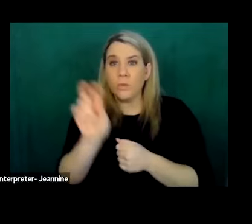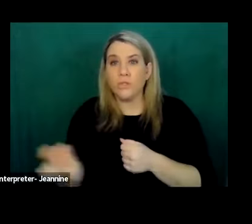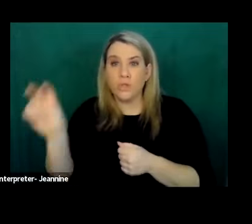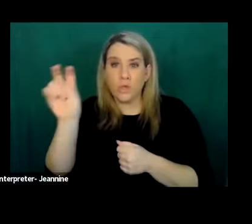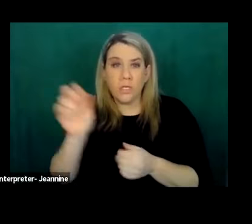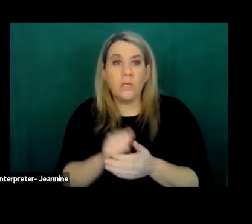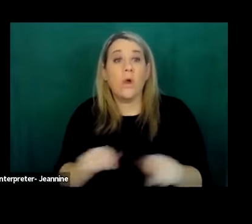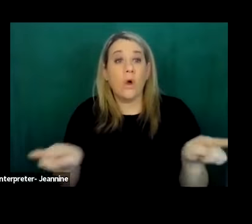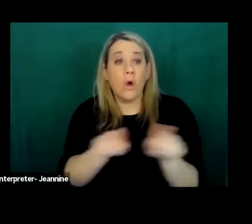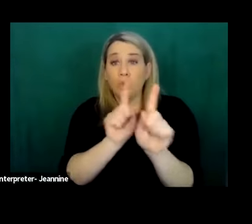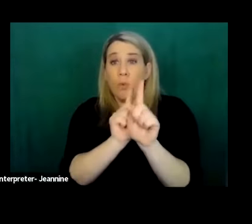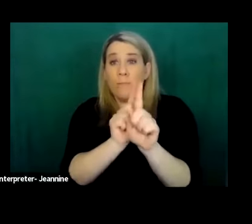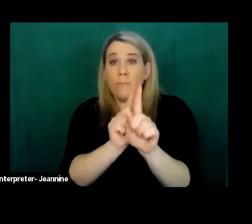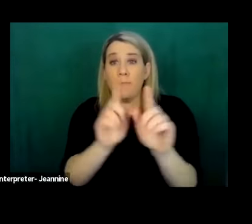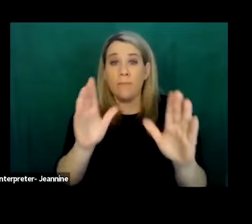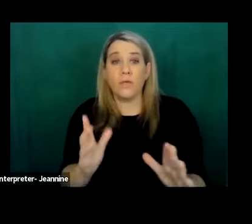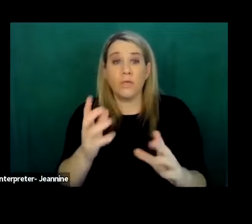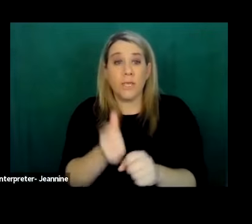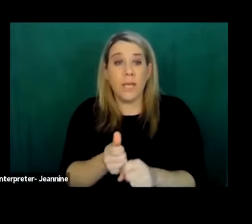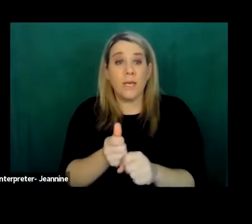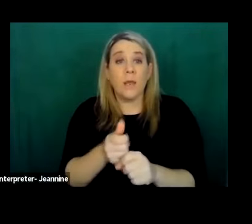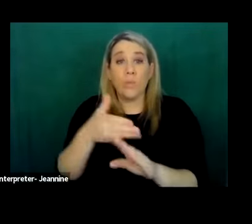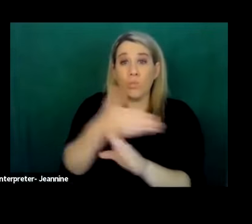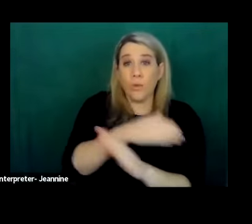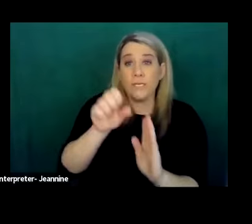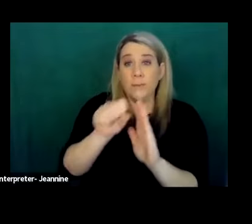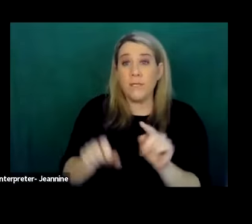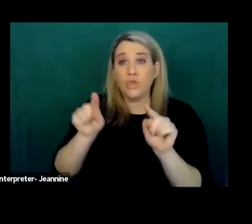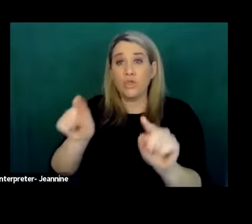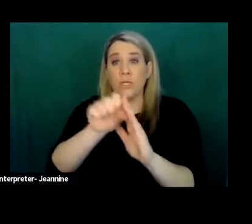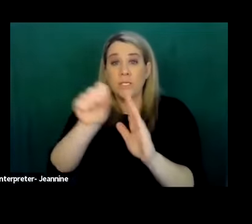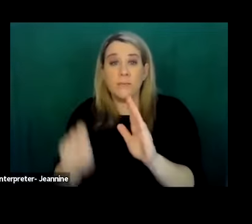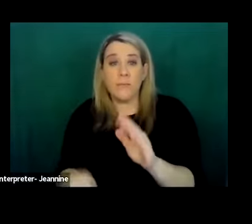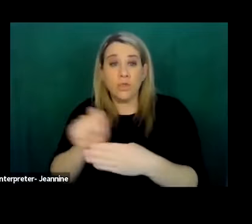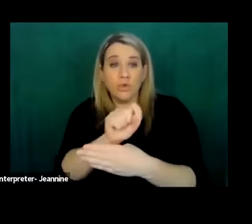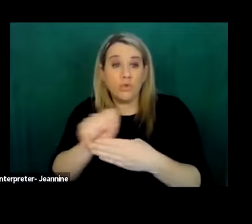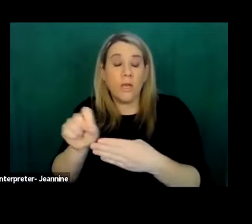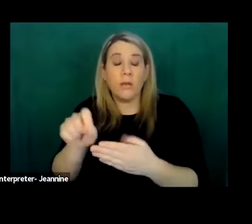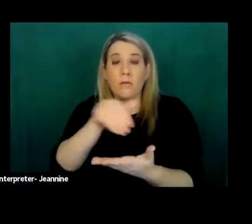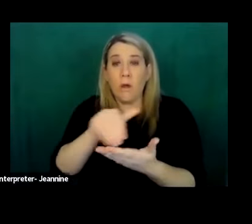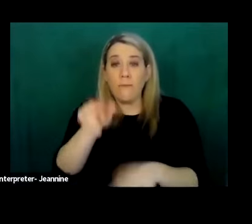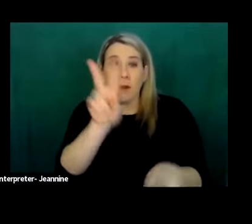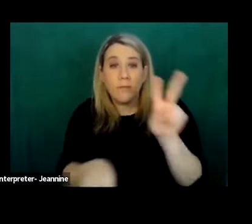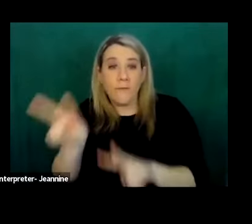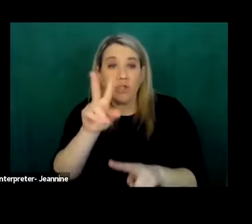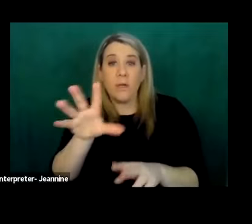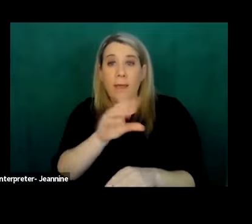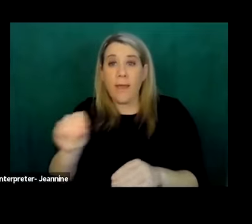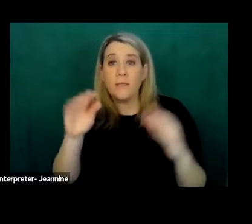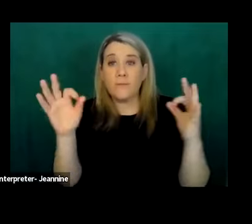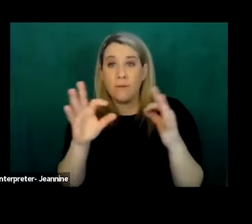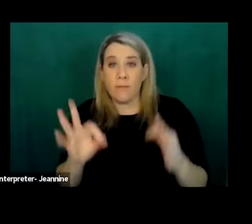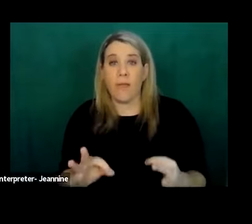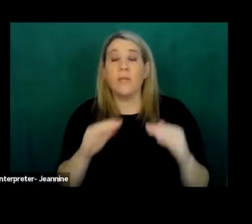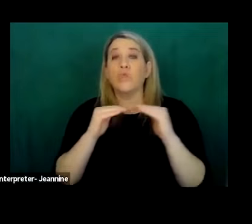our mentors receive pre-semester and in-semester training, including observations and regular feedback. So our peer mentors or our